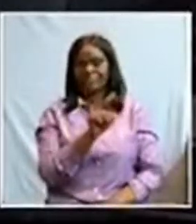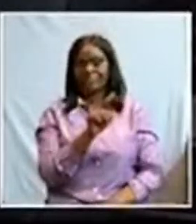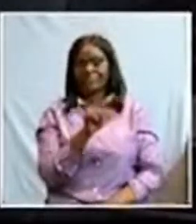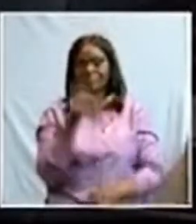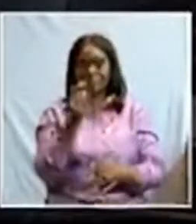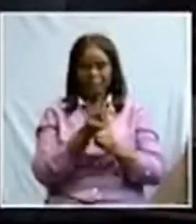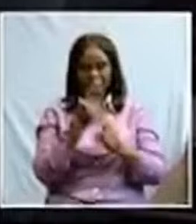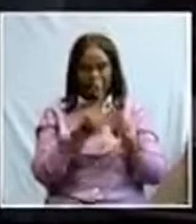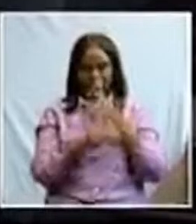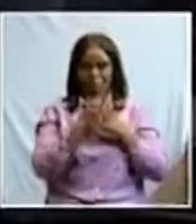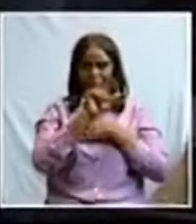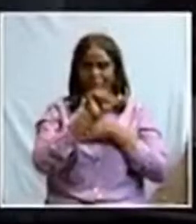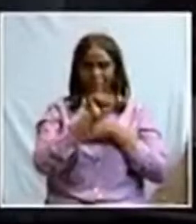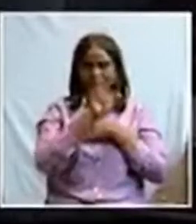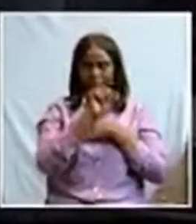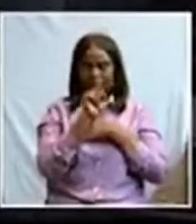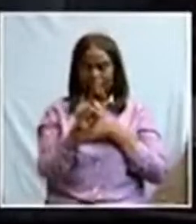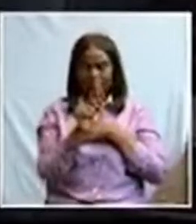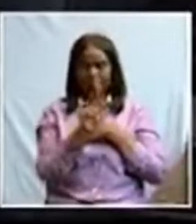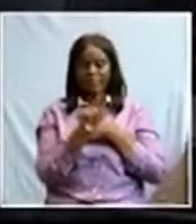from 2022.